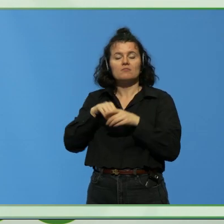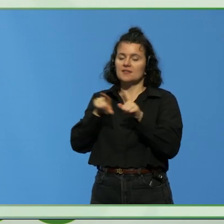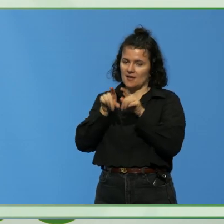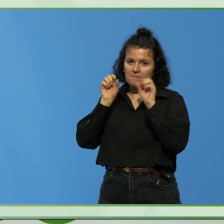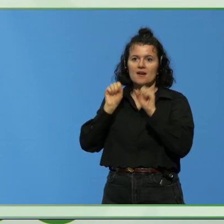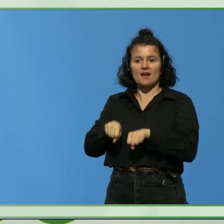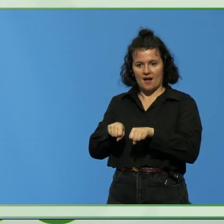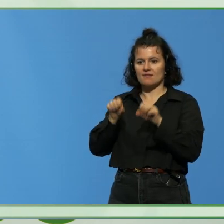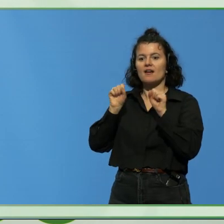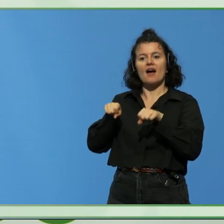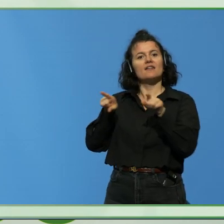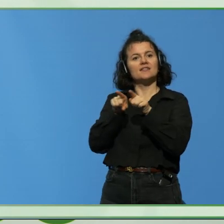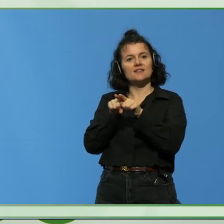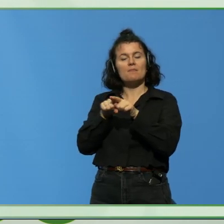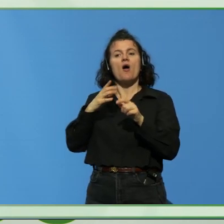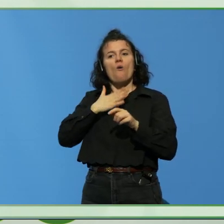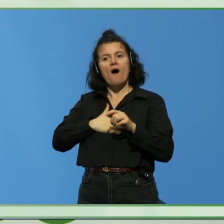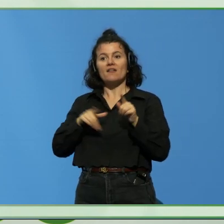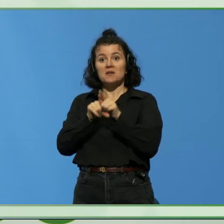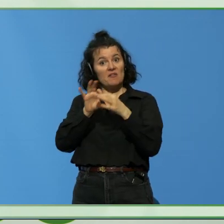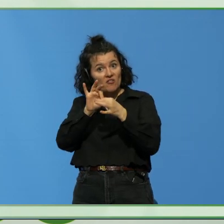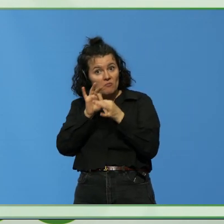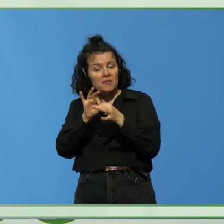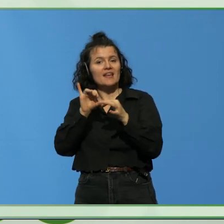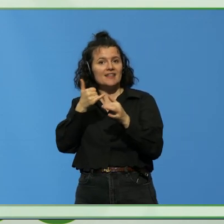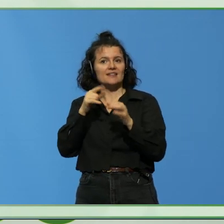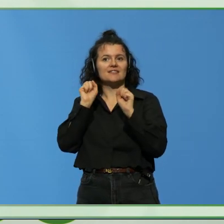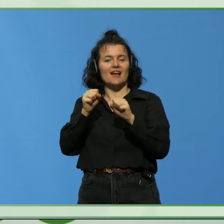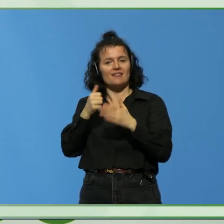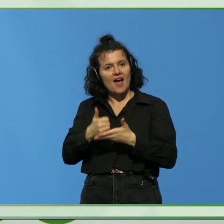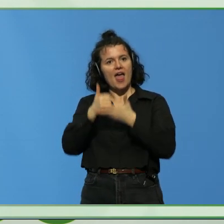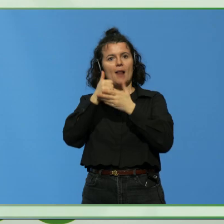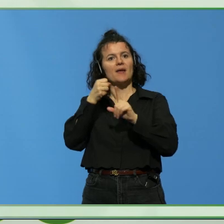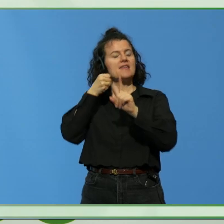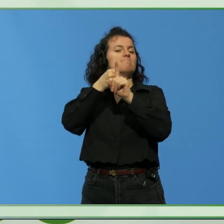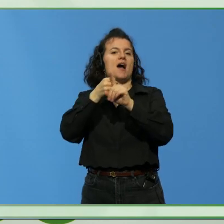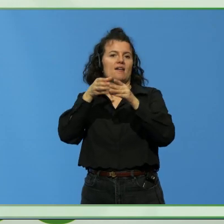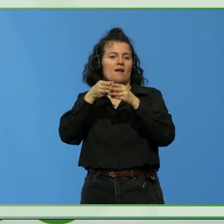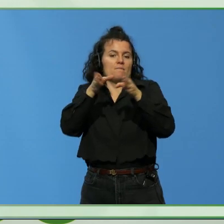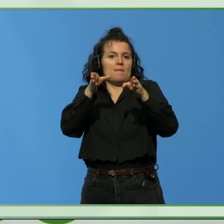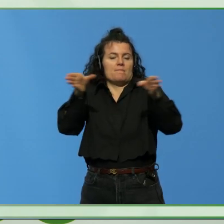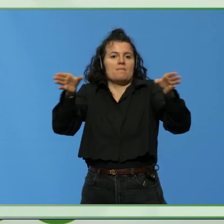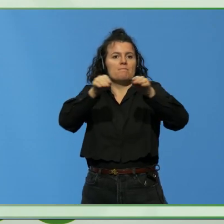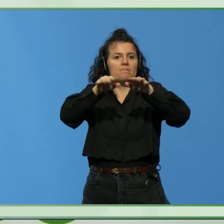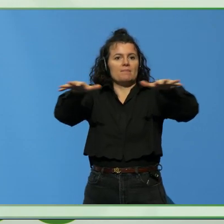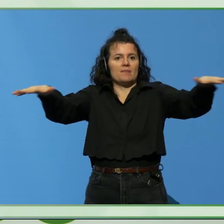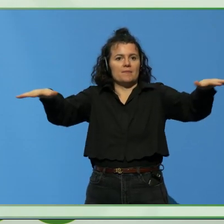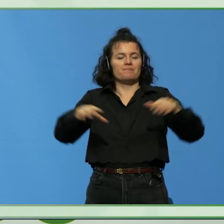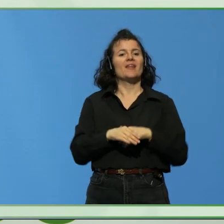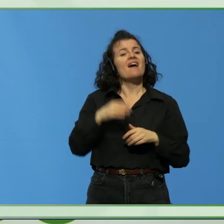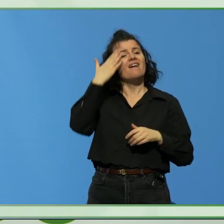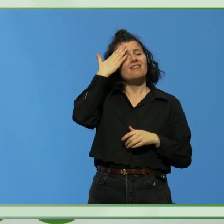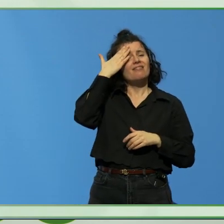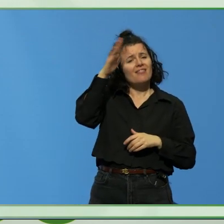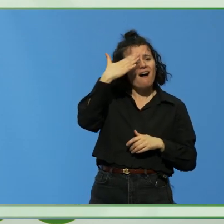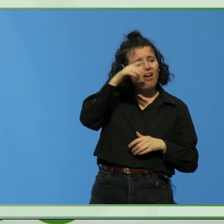to amplify the impact that we want to have. And ultimately, we do believe that talent is everywhere, but we want to